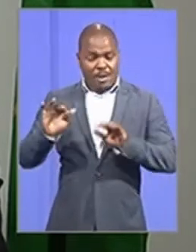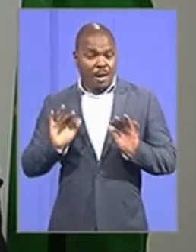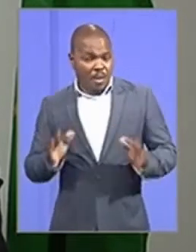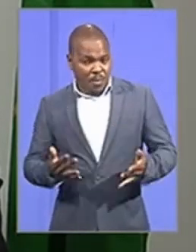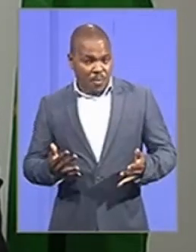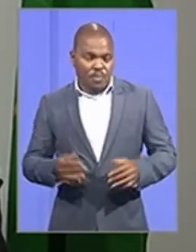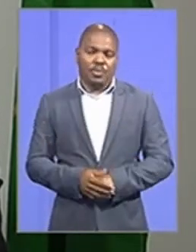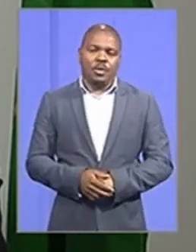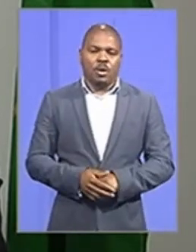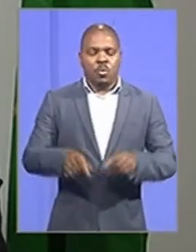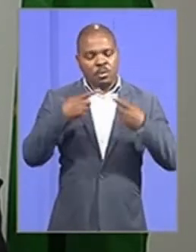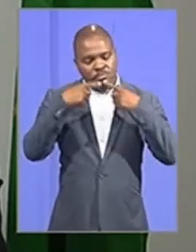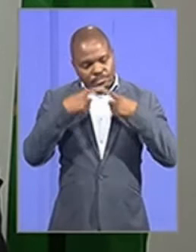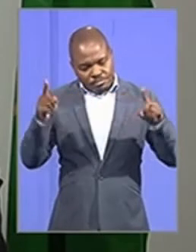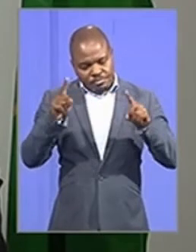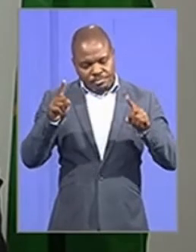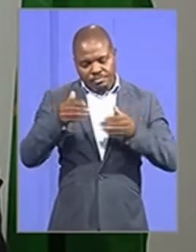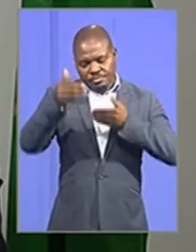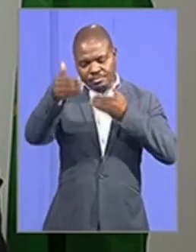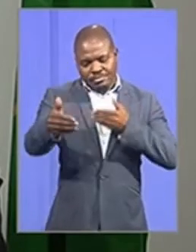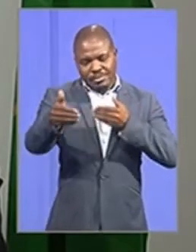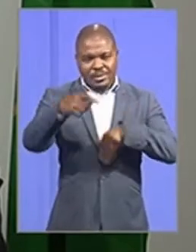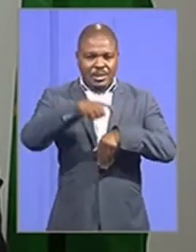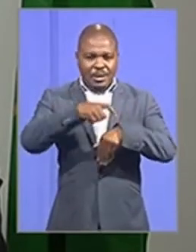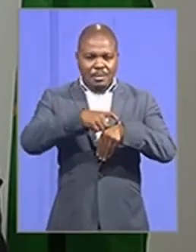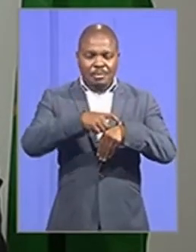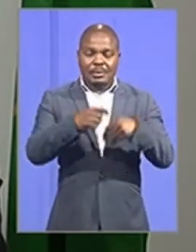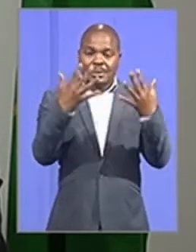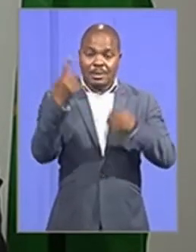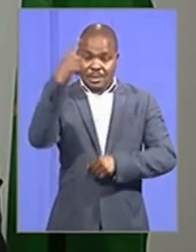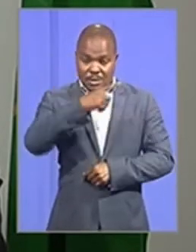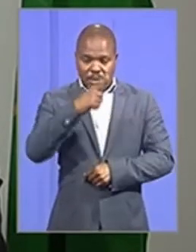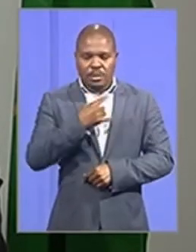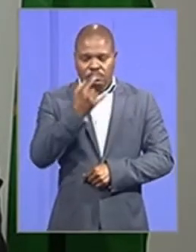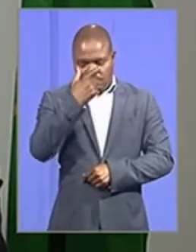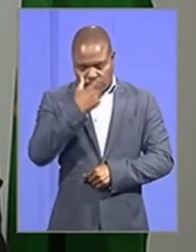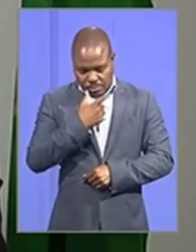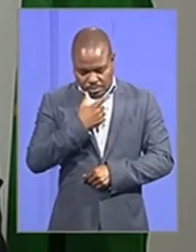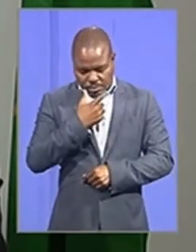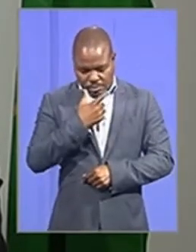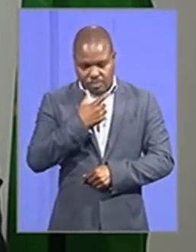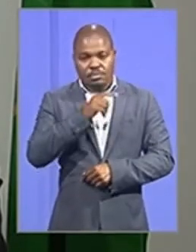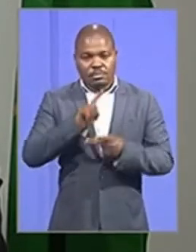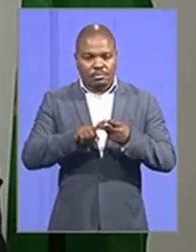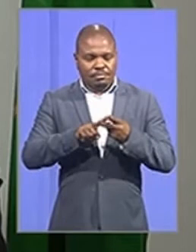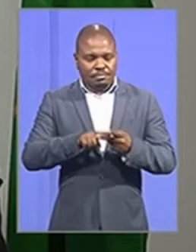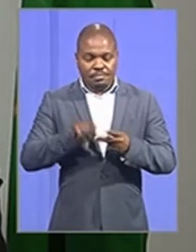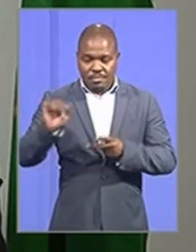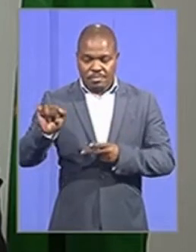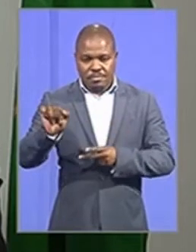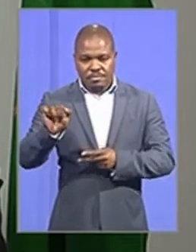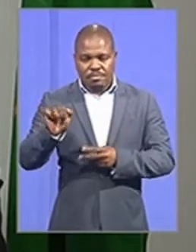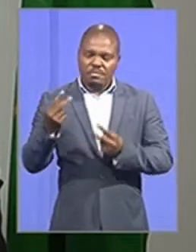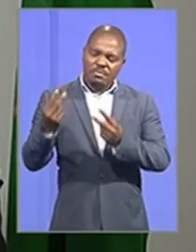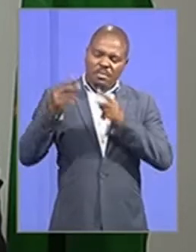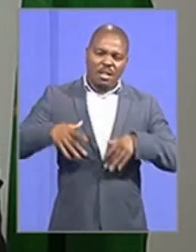declare a period of mourning for 10 days in his memory, and